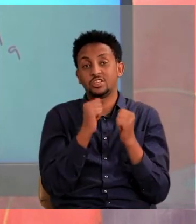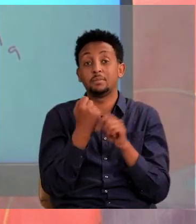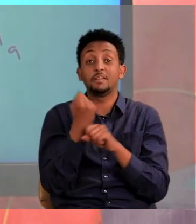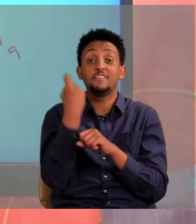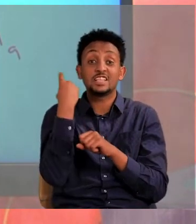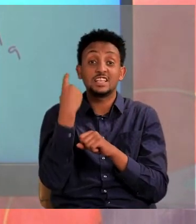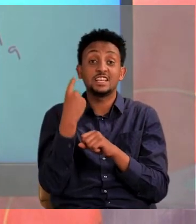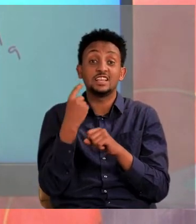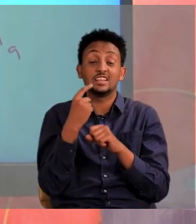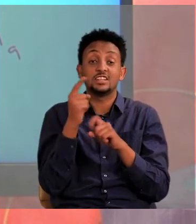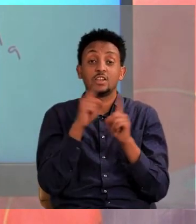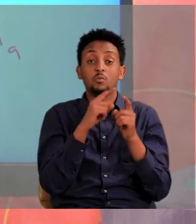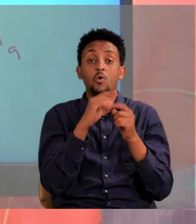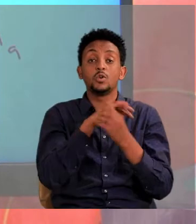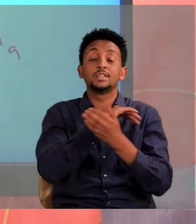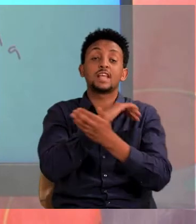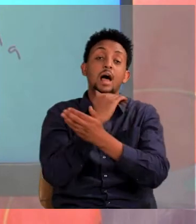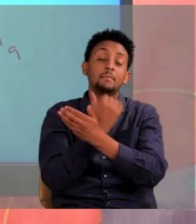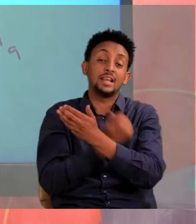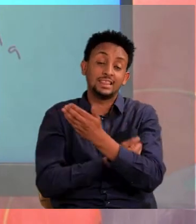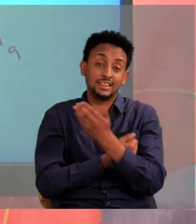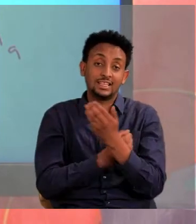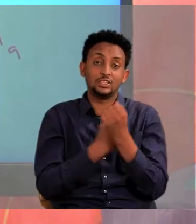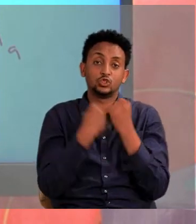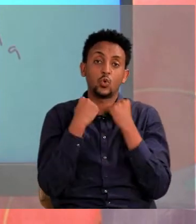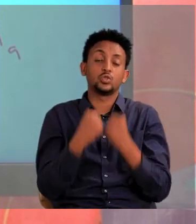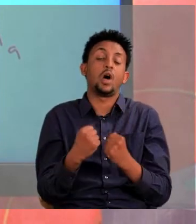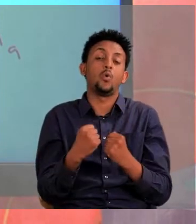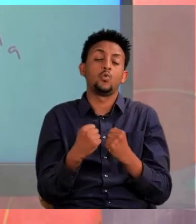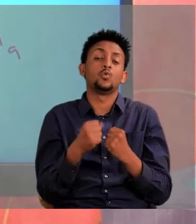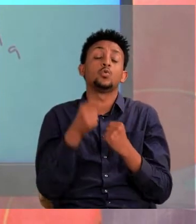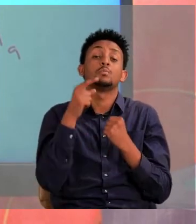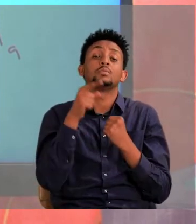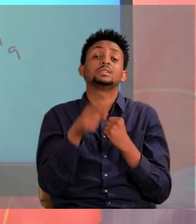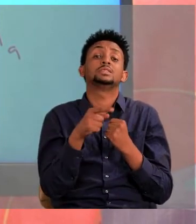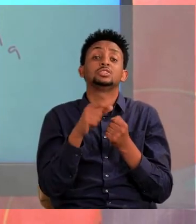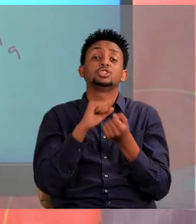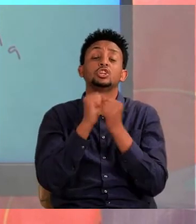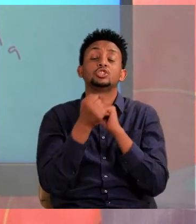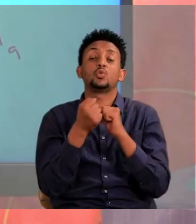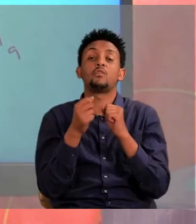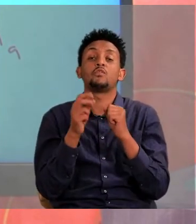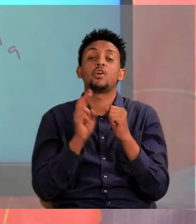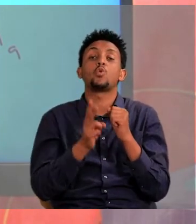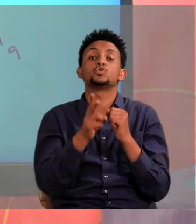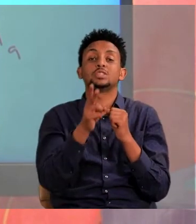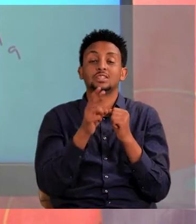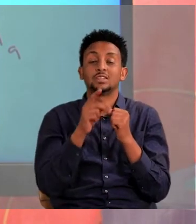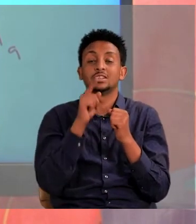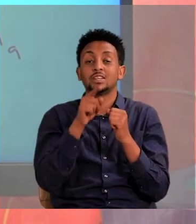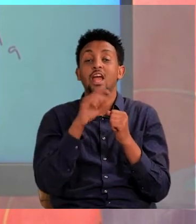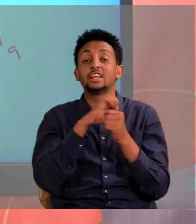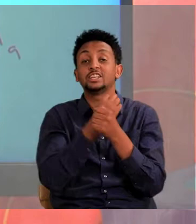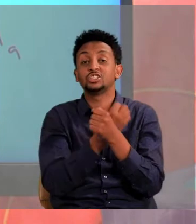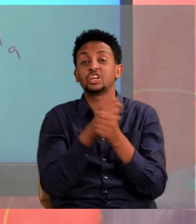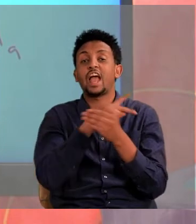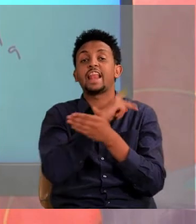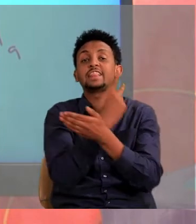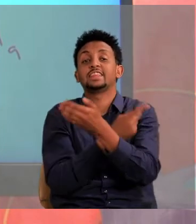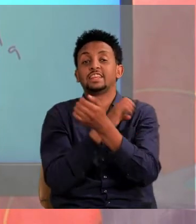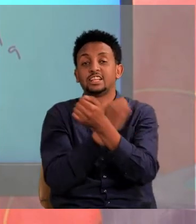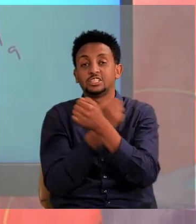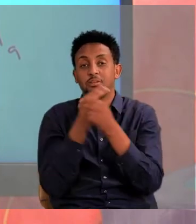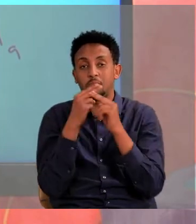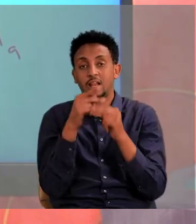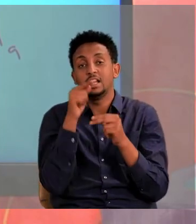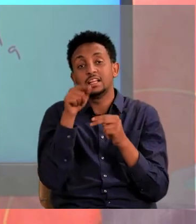Previously, the ability to perform work is due to the change of velocity. That energy is known to be kinetic energy.